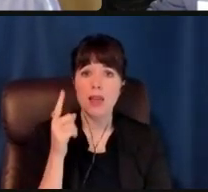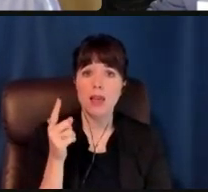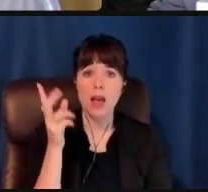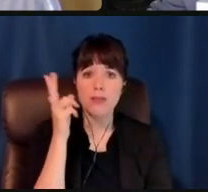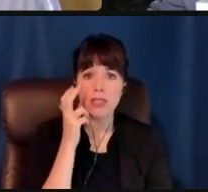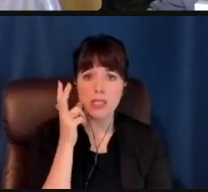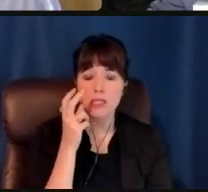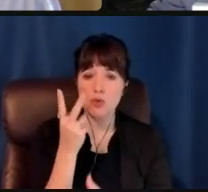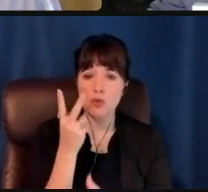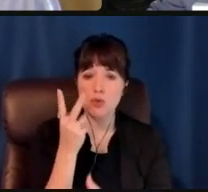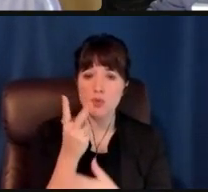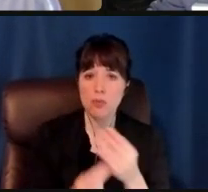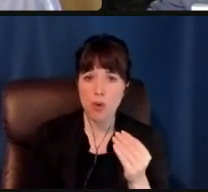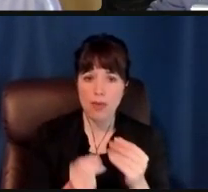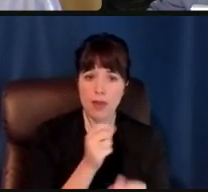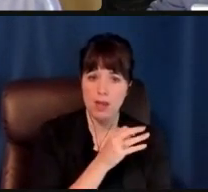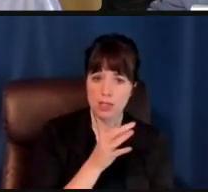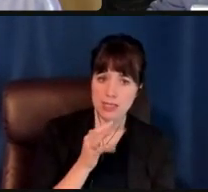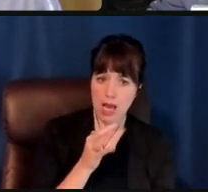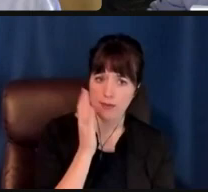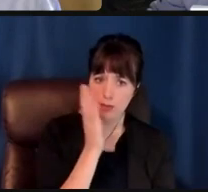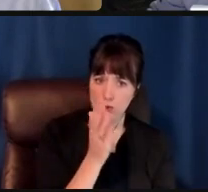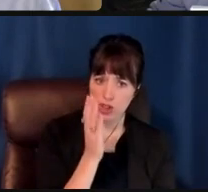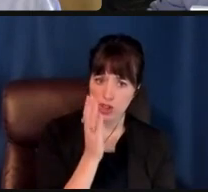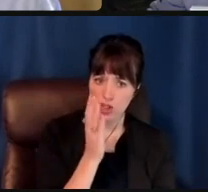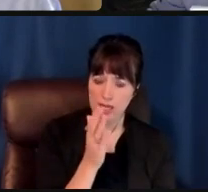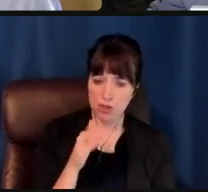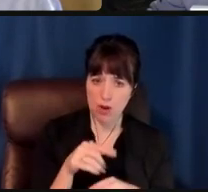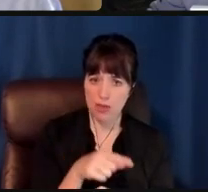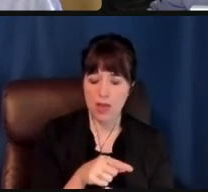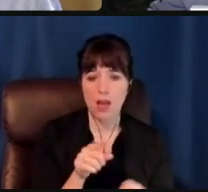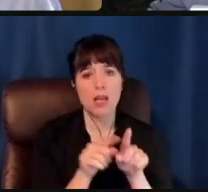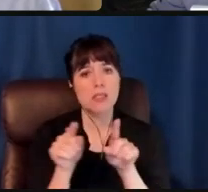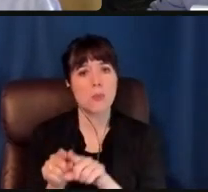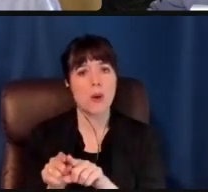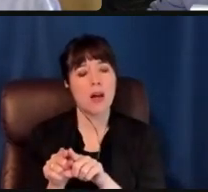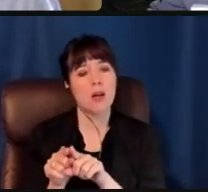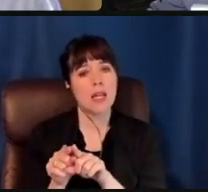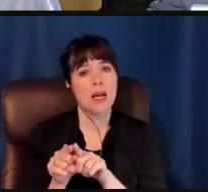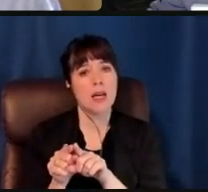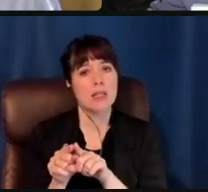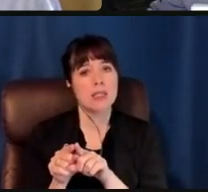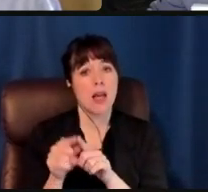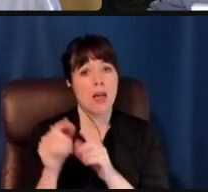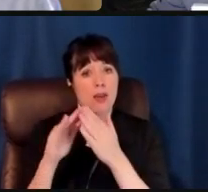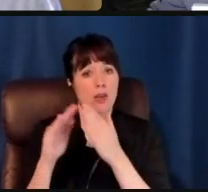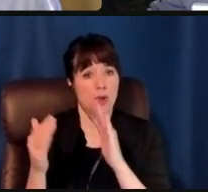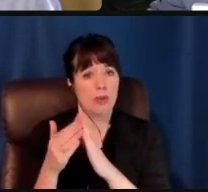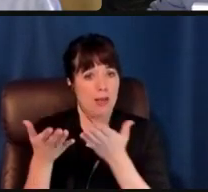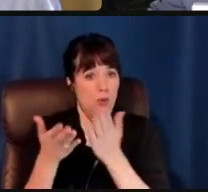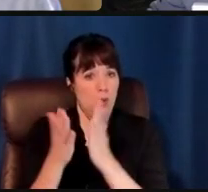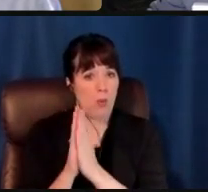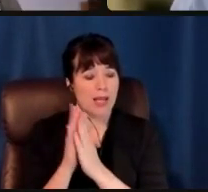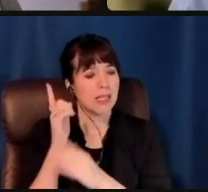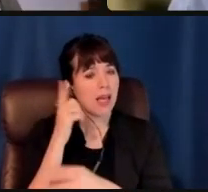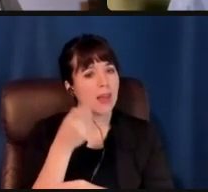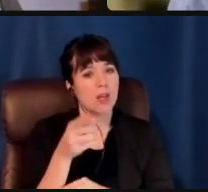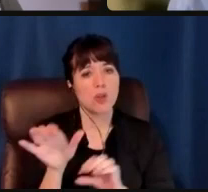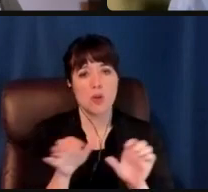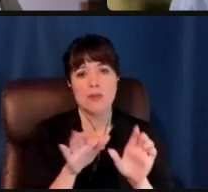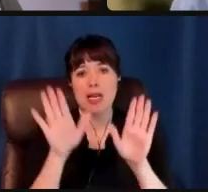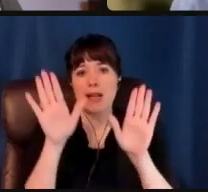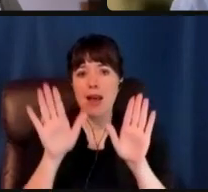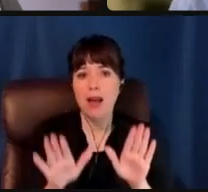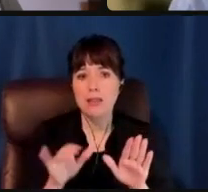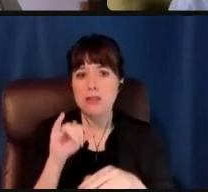to both, you know, staff's presentation on this, as well as, you know, the community requests, I think you've done an excellent job of